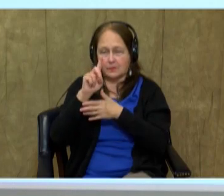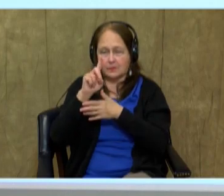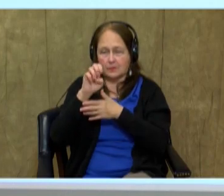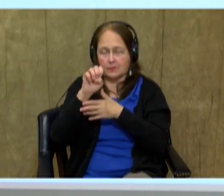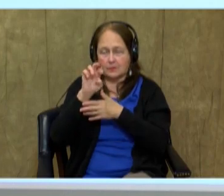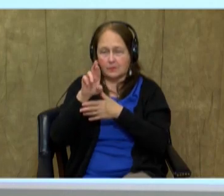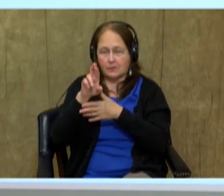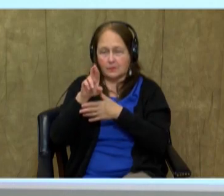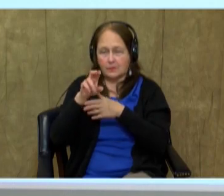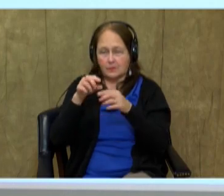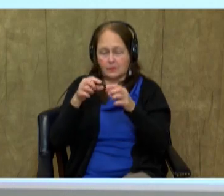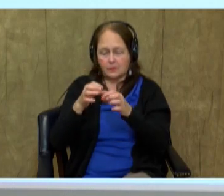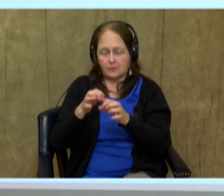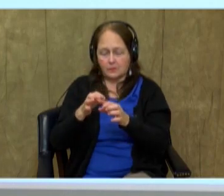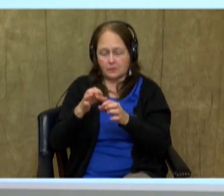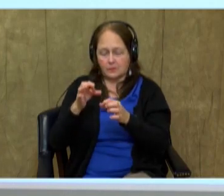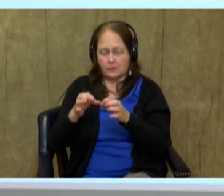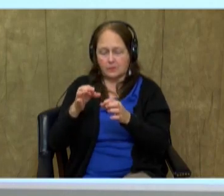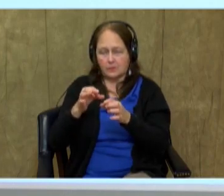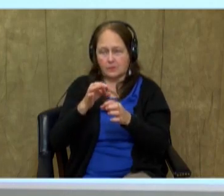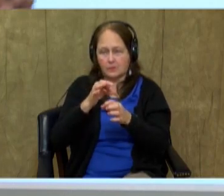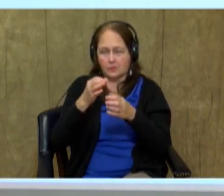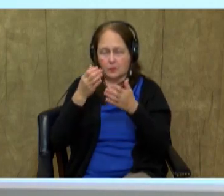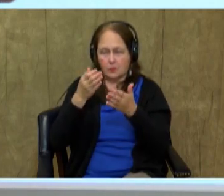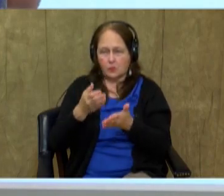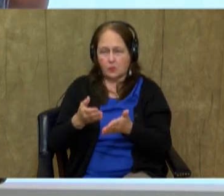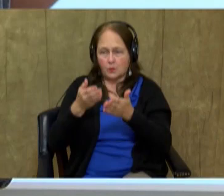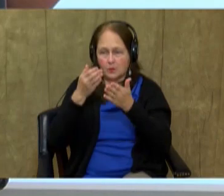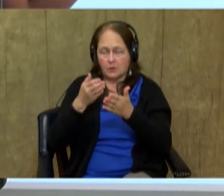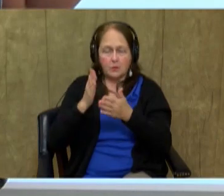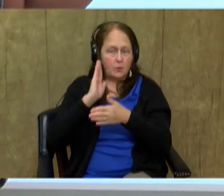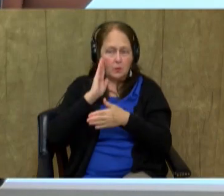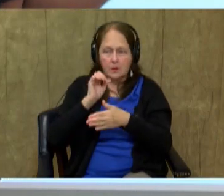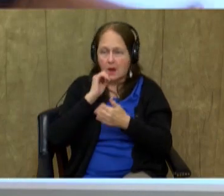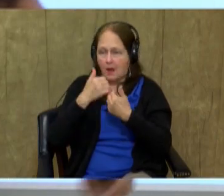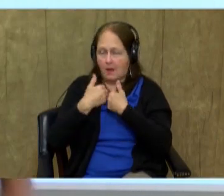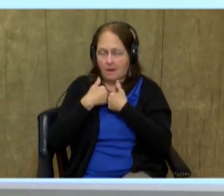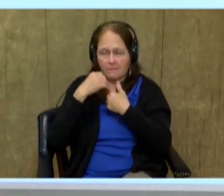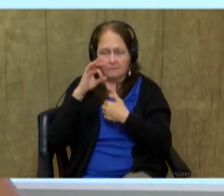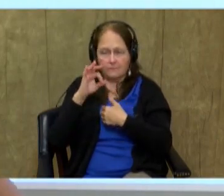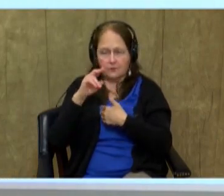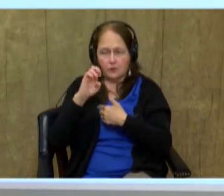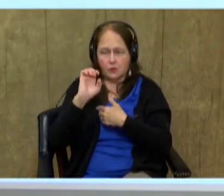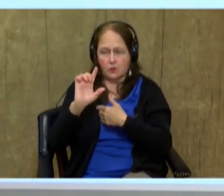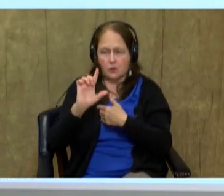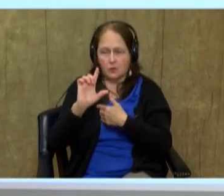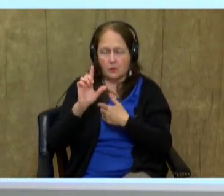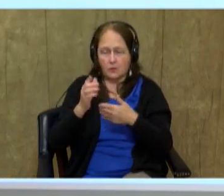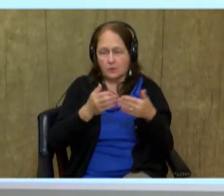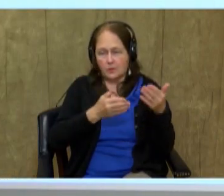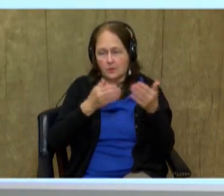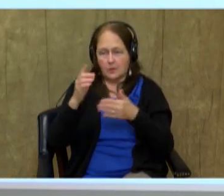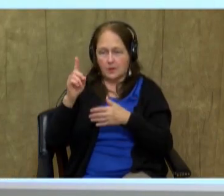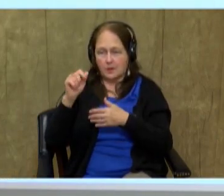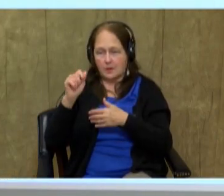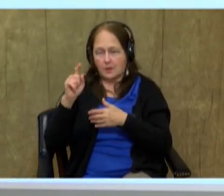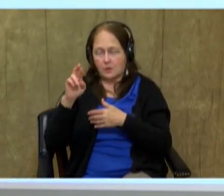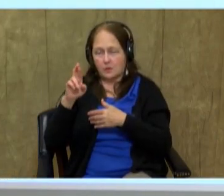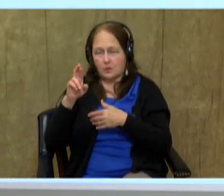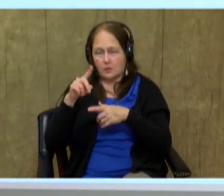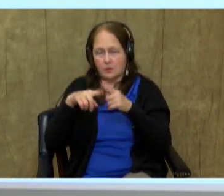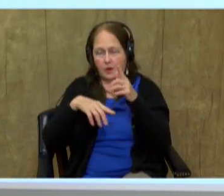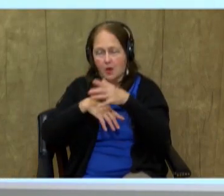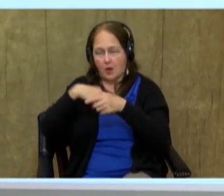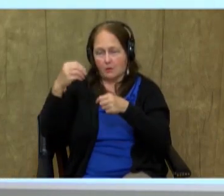have ping pong balls to make up for the weight, and that it would not have fuel. That if they took the lander to the moon, they would not be able